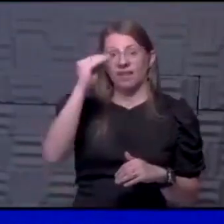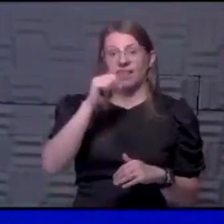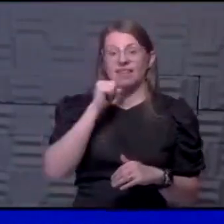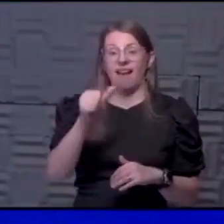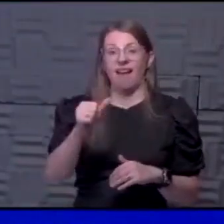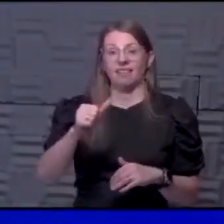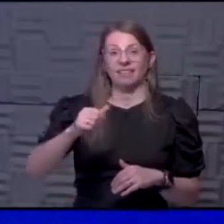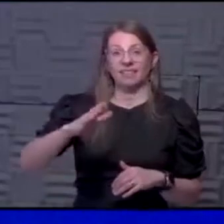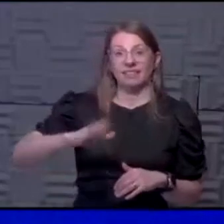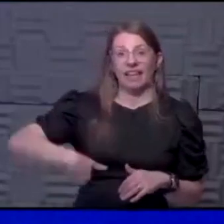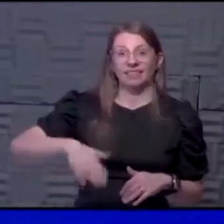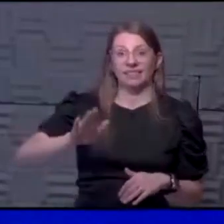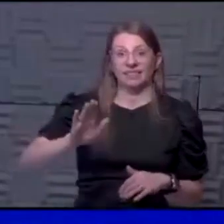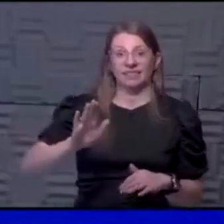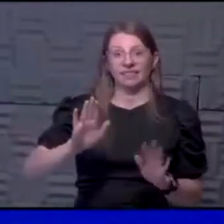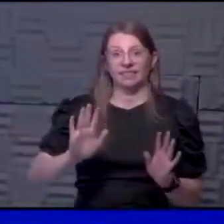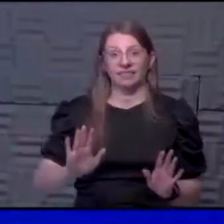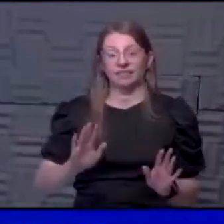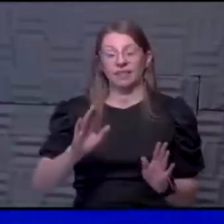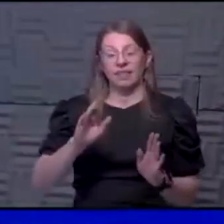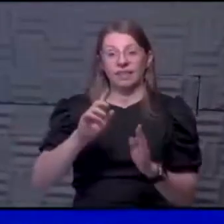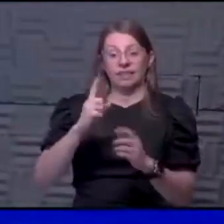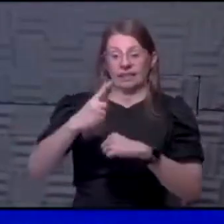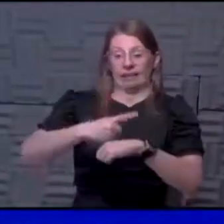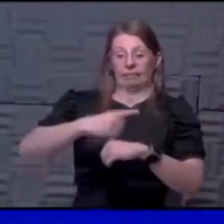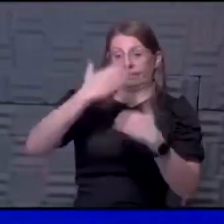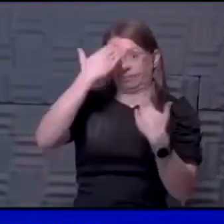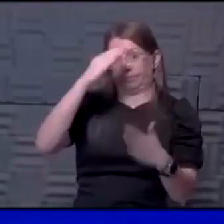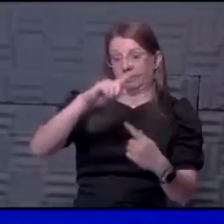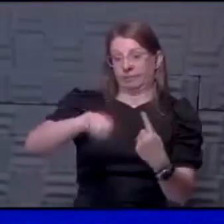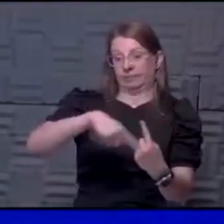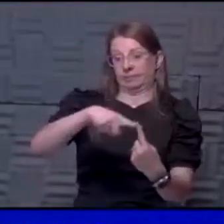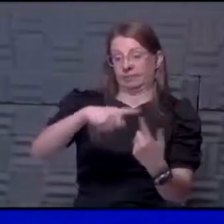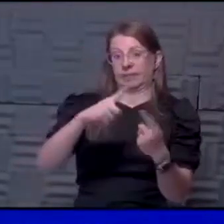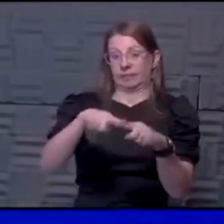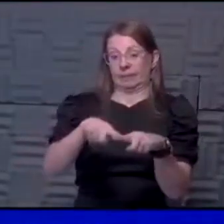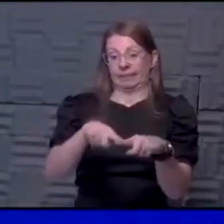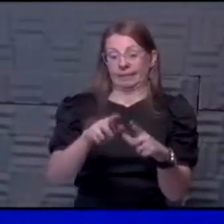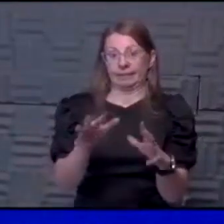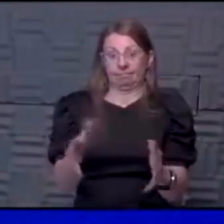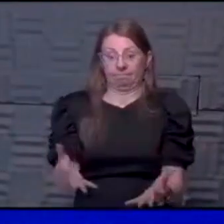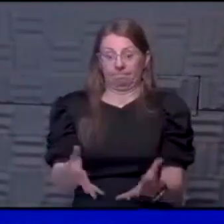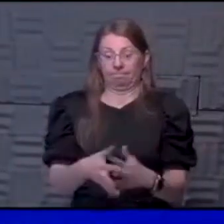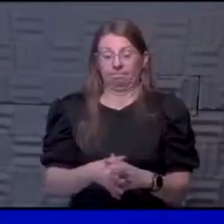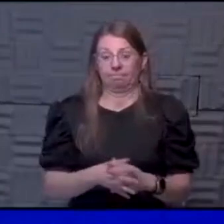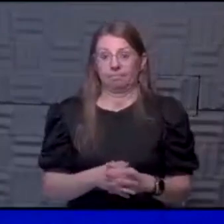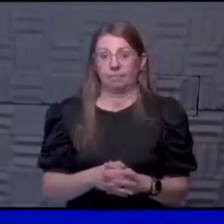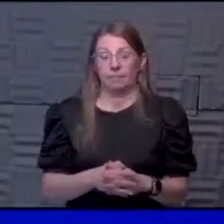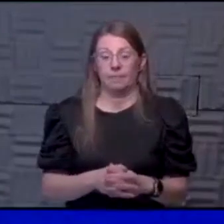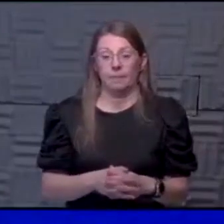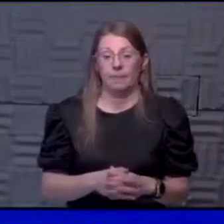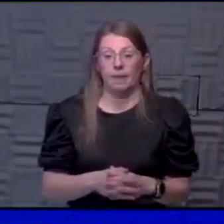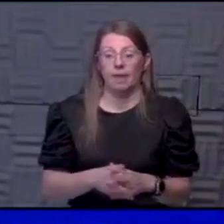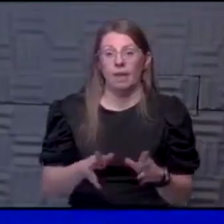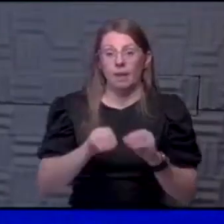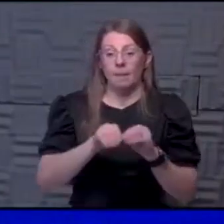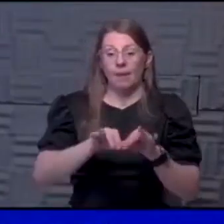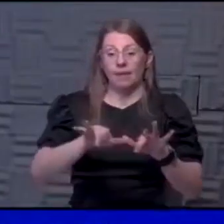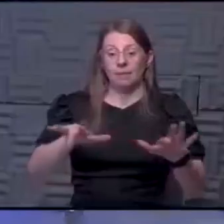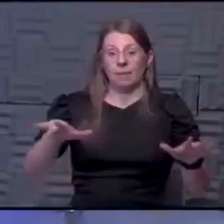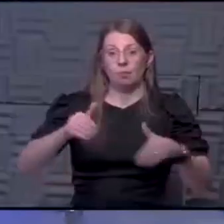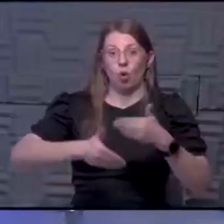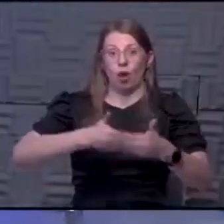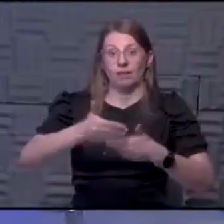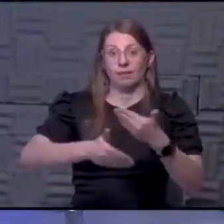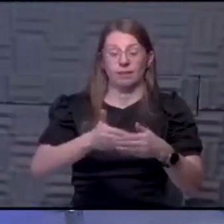Not yet. And I don't know when the date will be, because I think it depends entirely upon how the pandemic progresses. Hawk, what